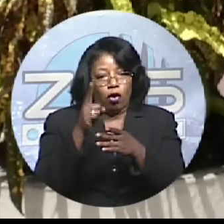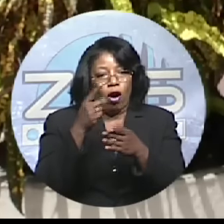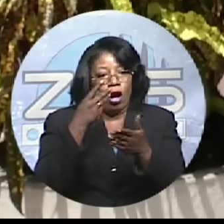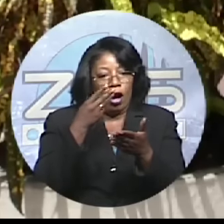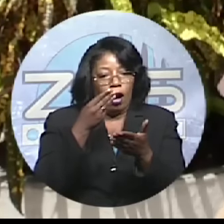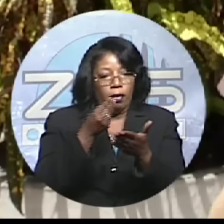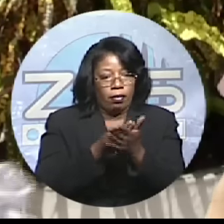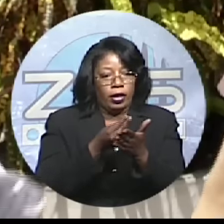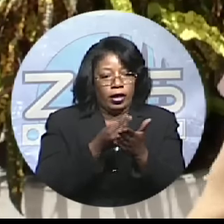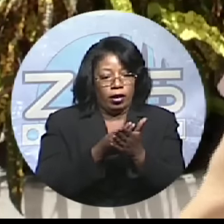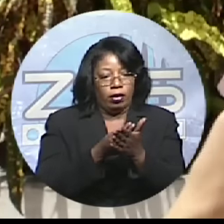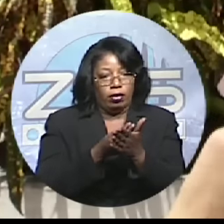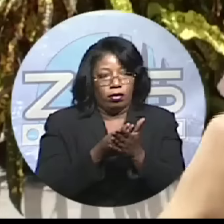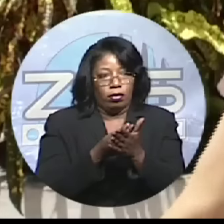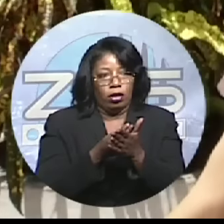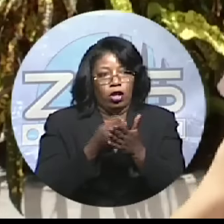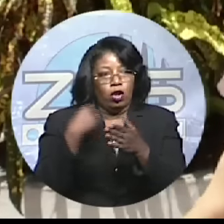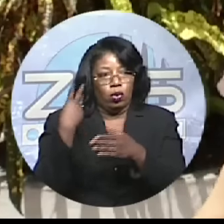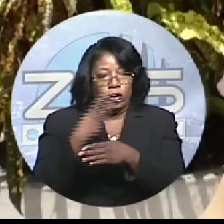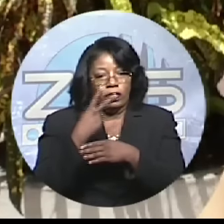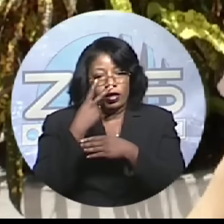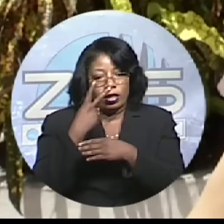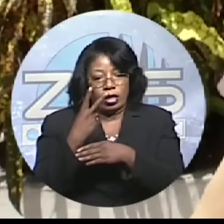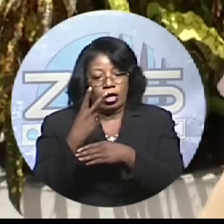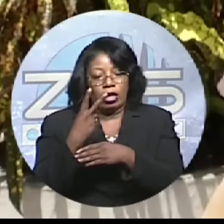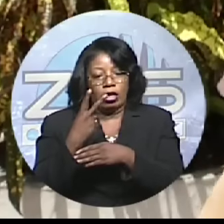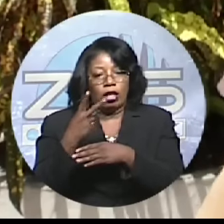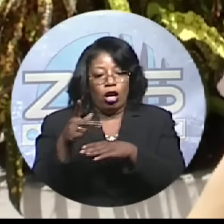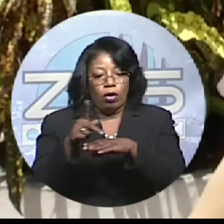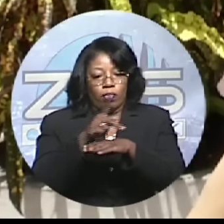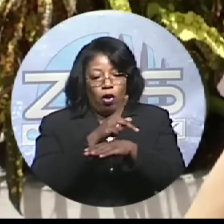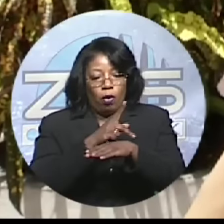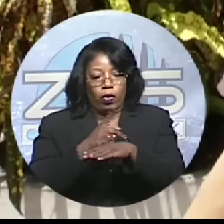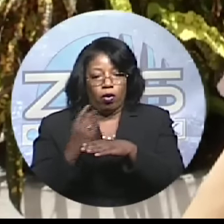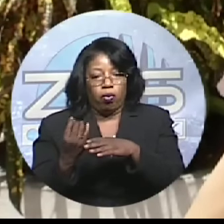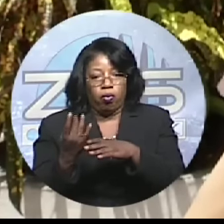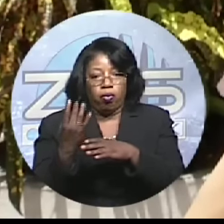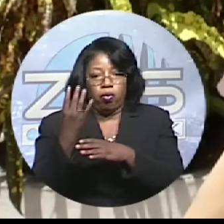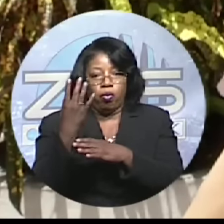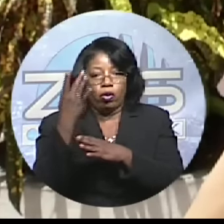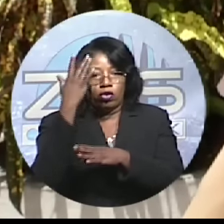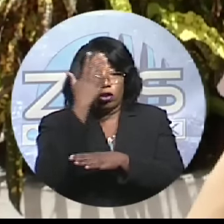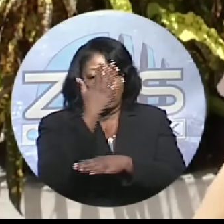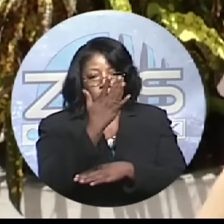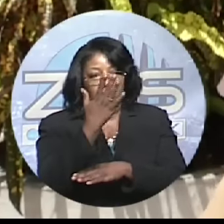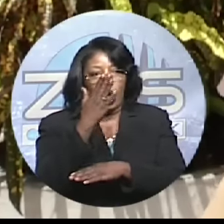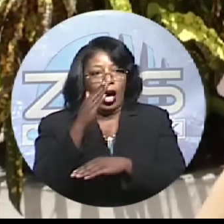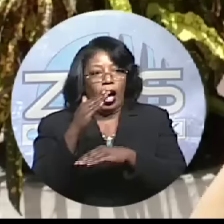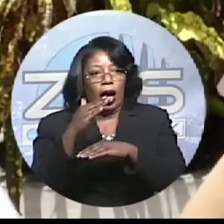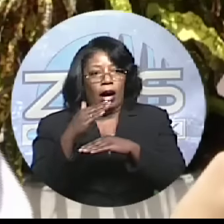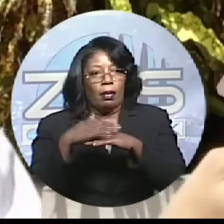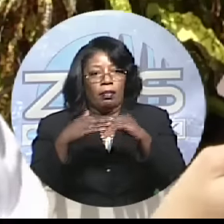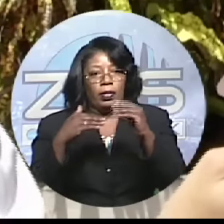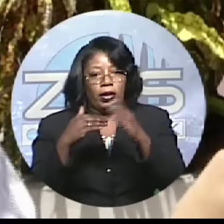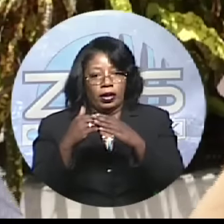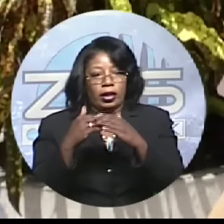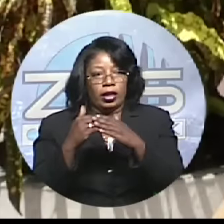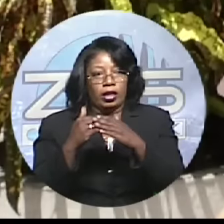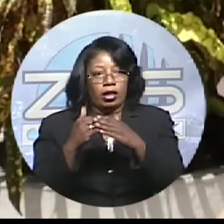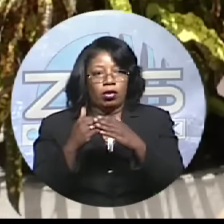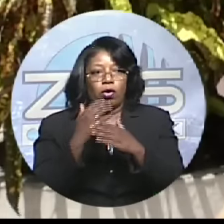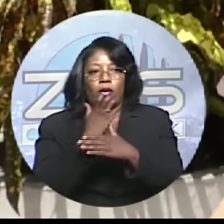in. We've seen overgrown properties that was raised, buildings was raised, or overgrown properties were, bushes